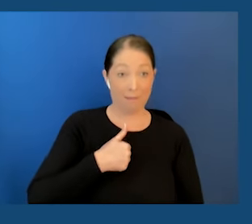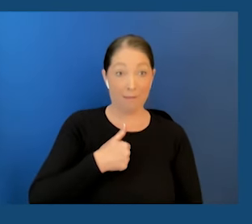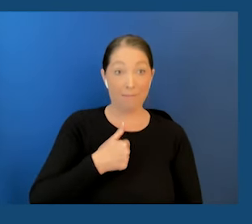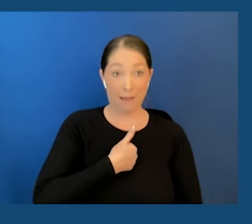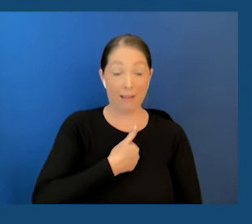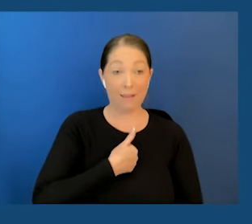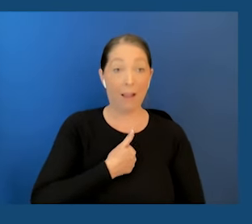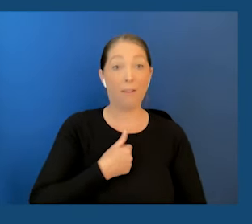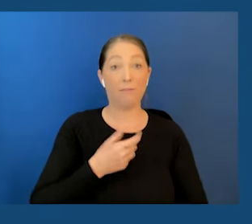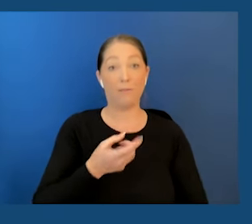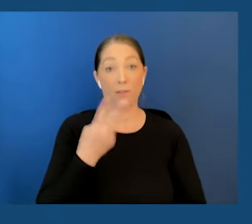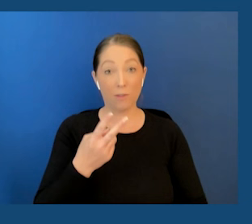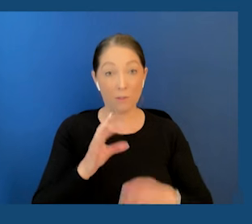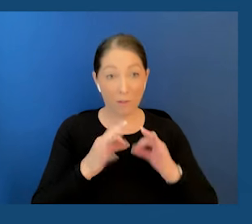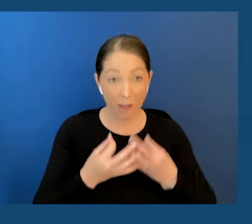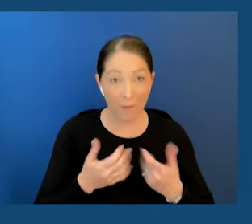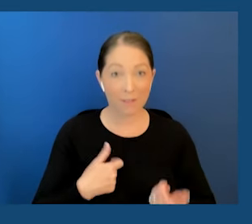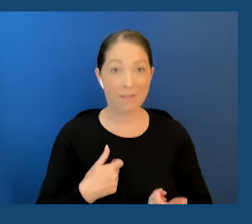hinting.